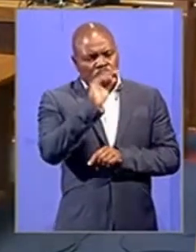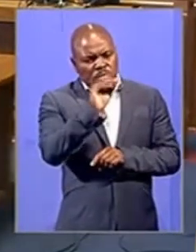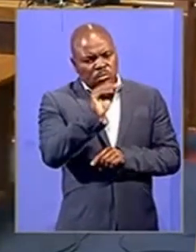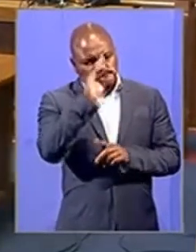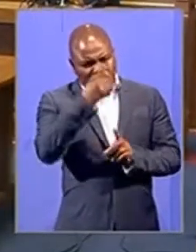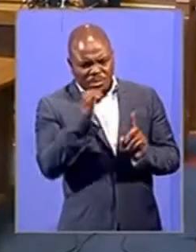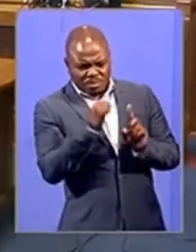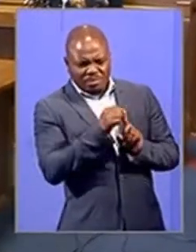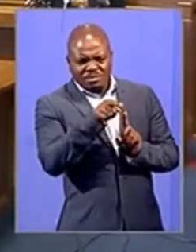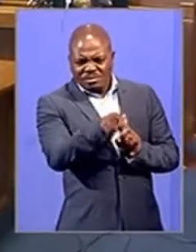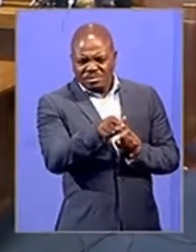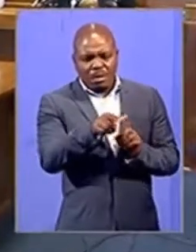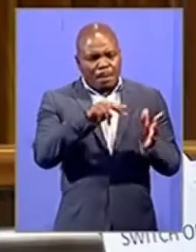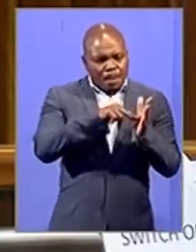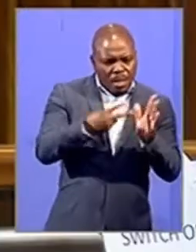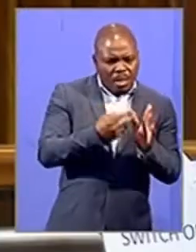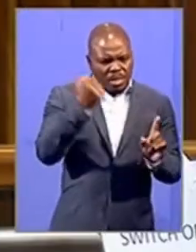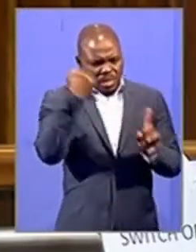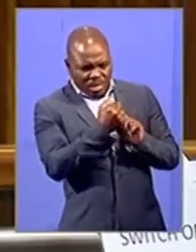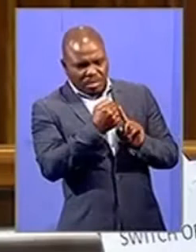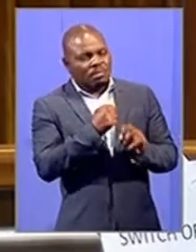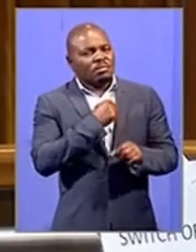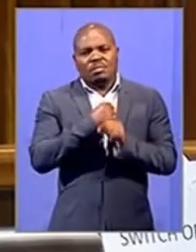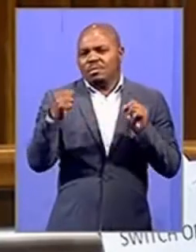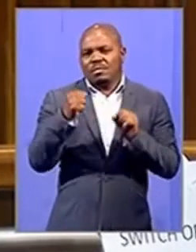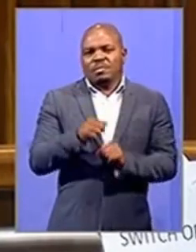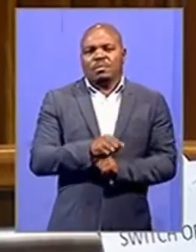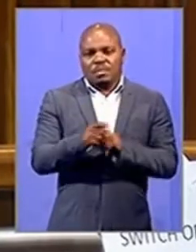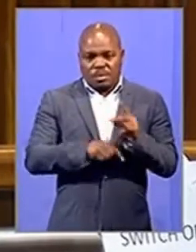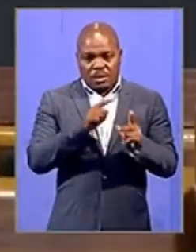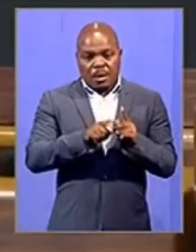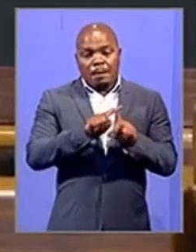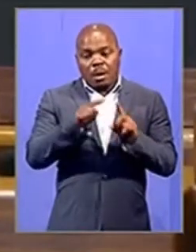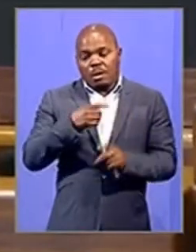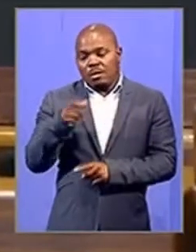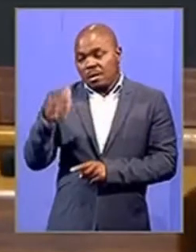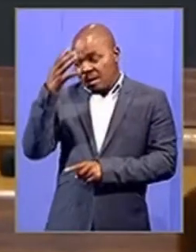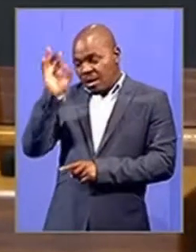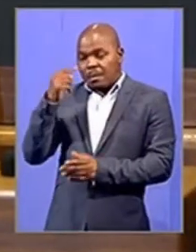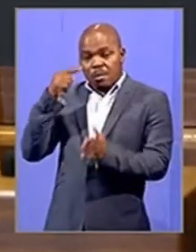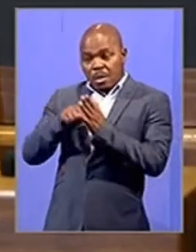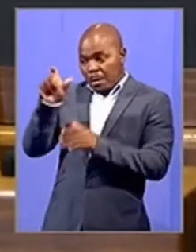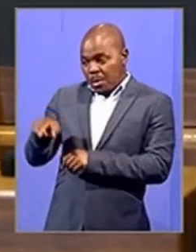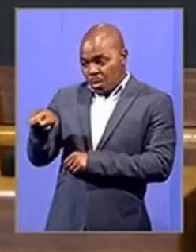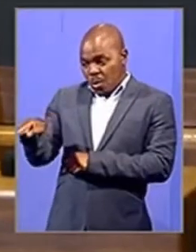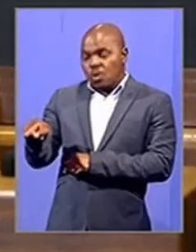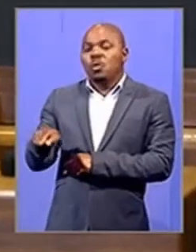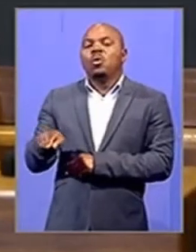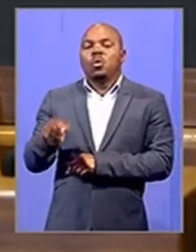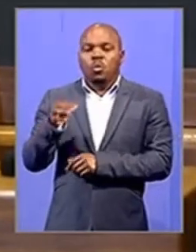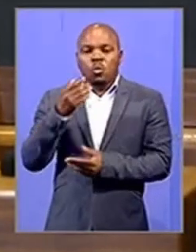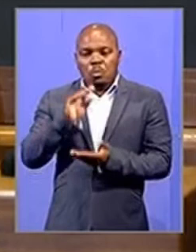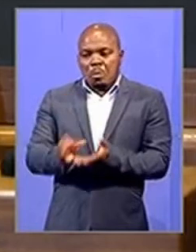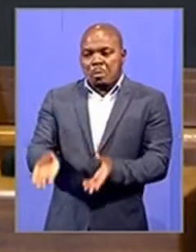le seabe sepe mo lemeneng la go mmolaya. Le mororo e nngwe ya dipaki tsa puso yo o neng a thapilwe jaaka mmolai a